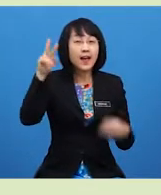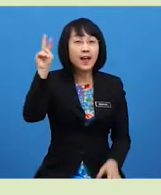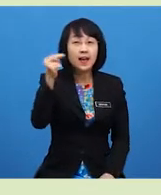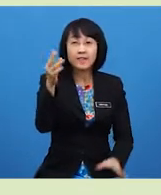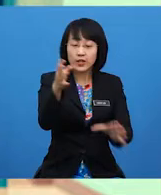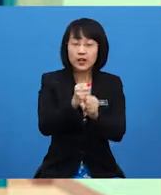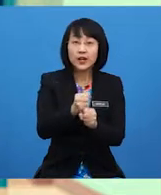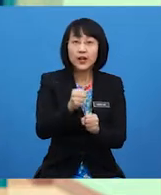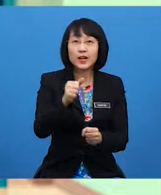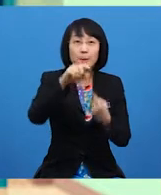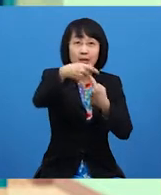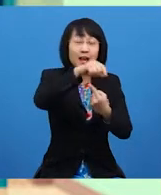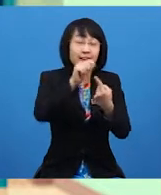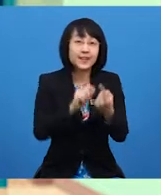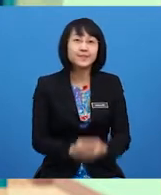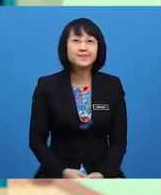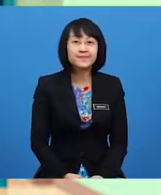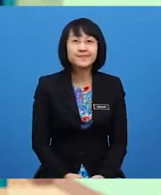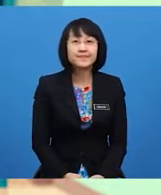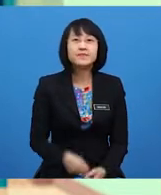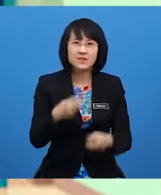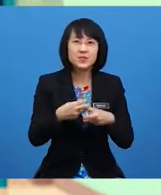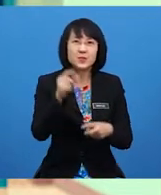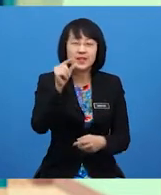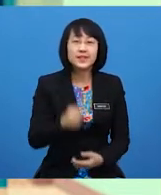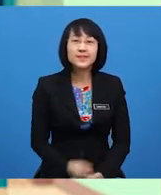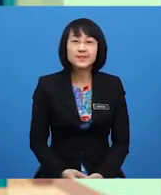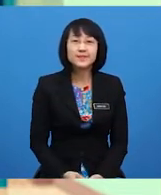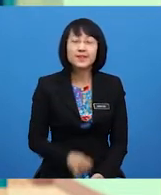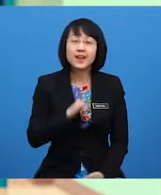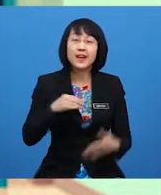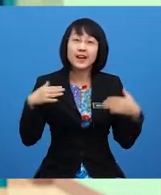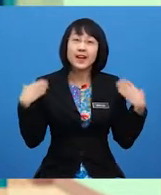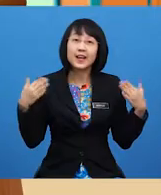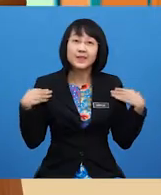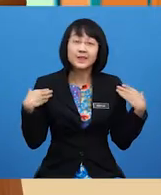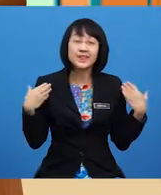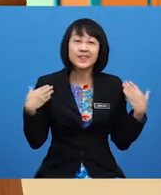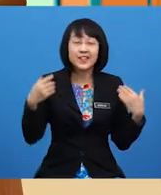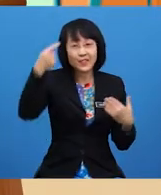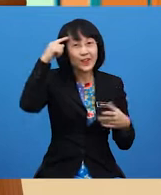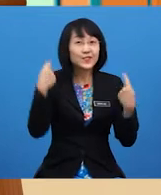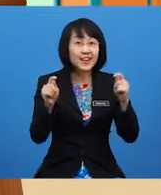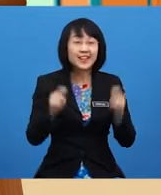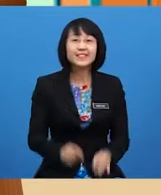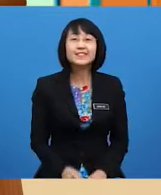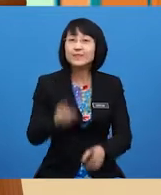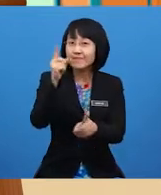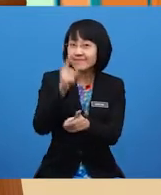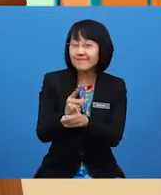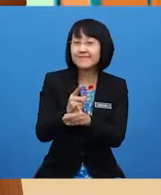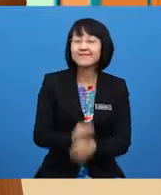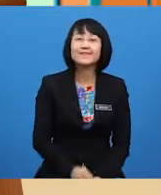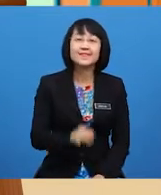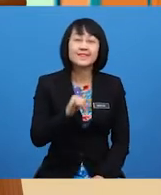banana. That was a bit tricky, but I'm glad for trying. That is right, Yolo.